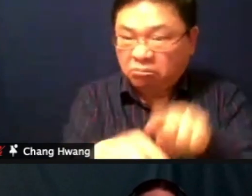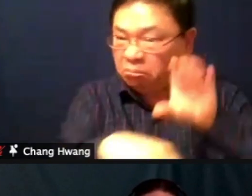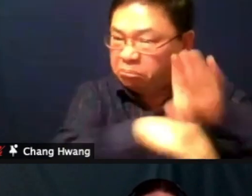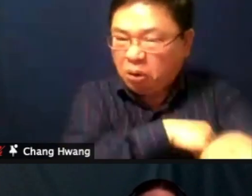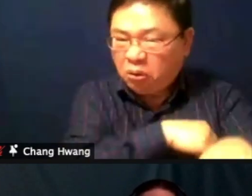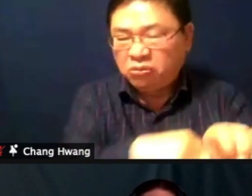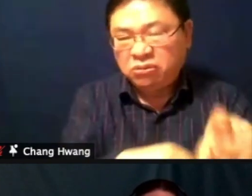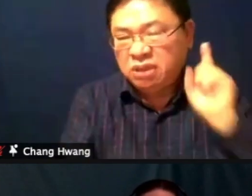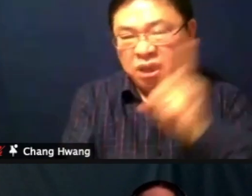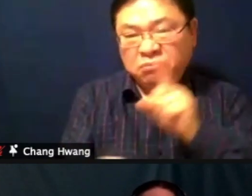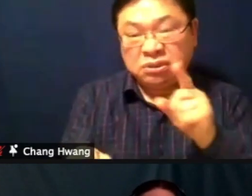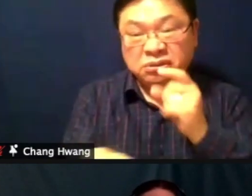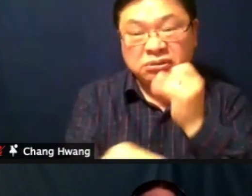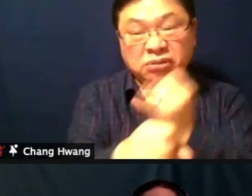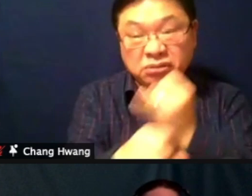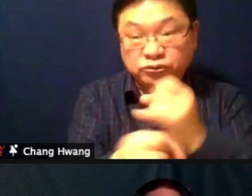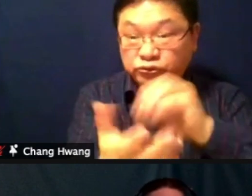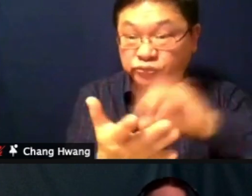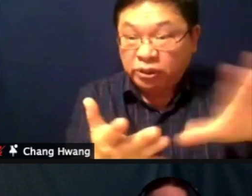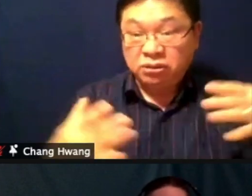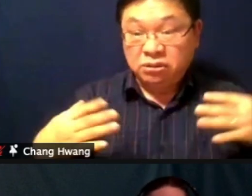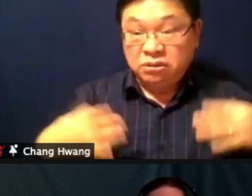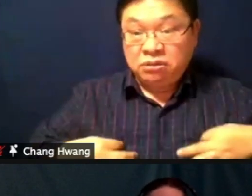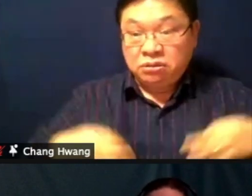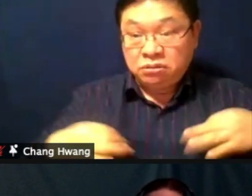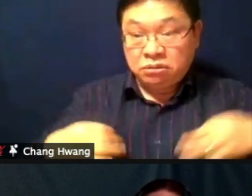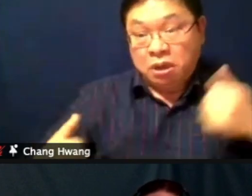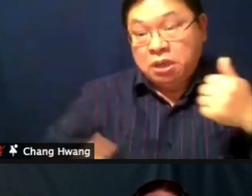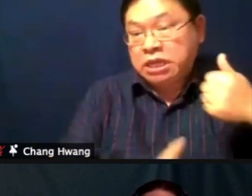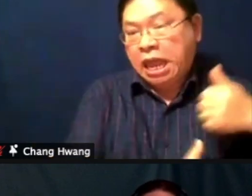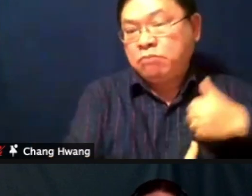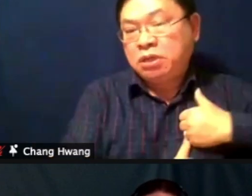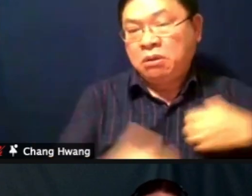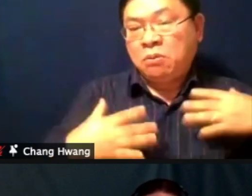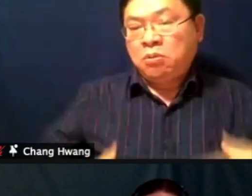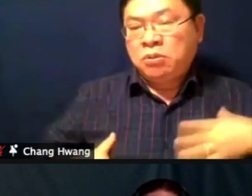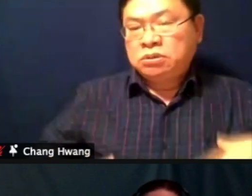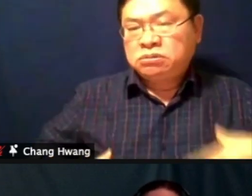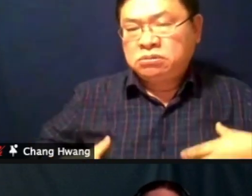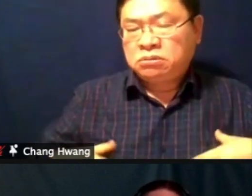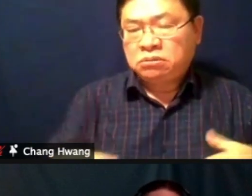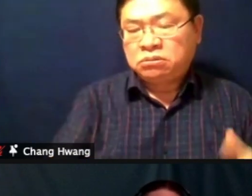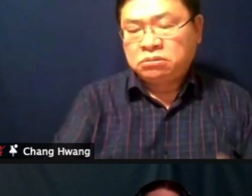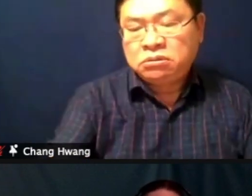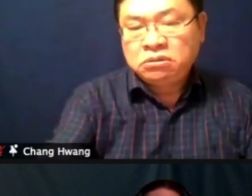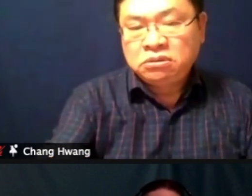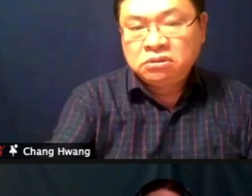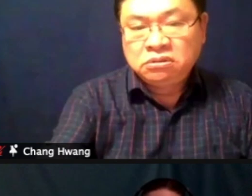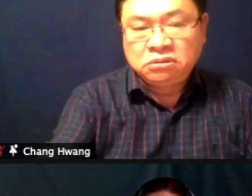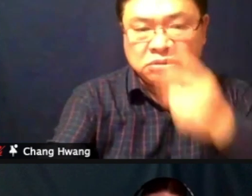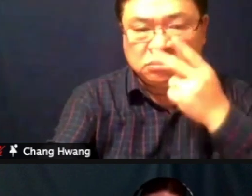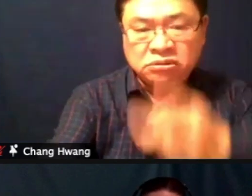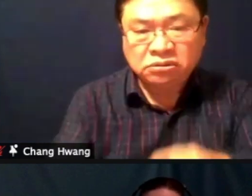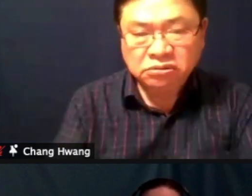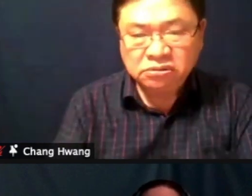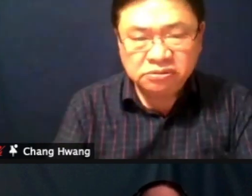And at the deaf residential school, you will see a lot of historical examples of that. They were required to